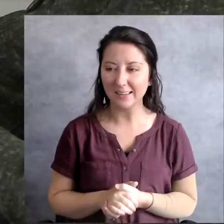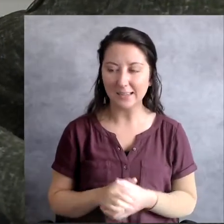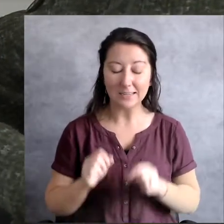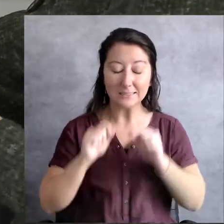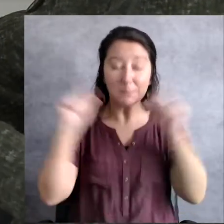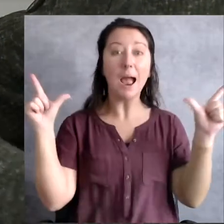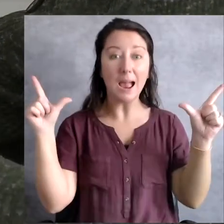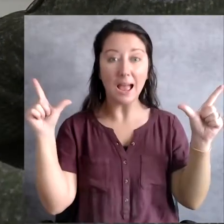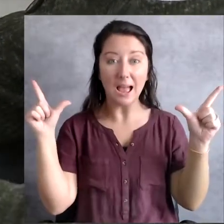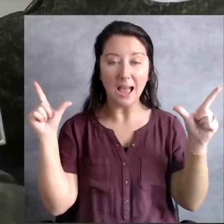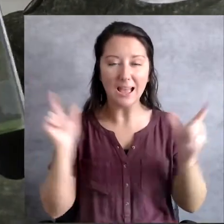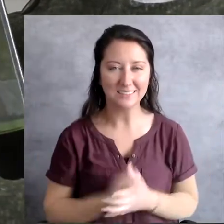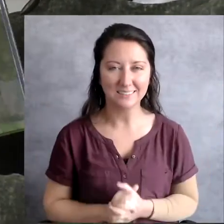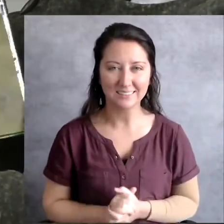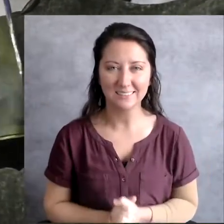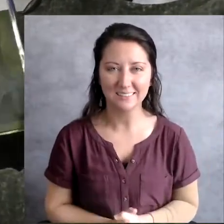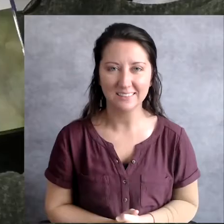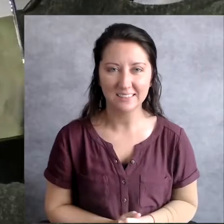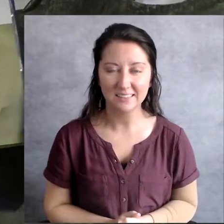"Surprise!"